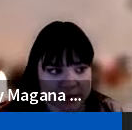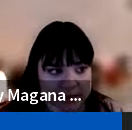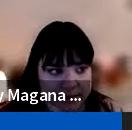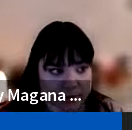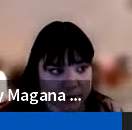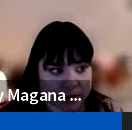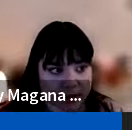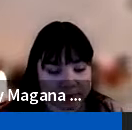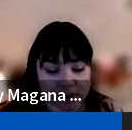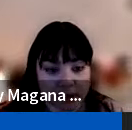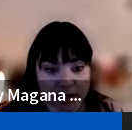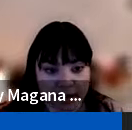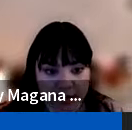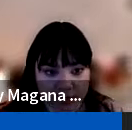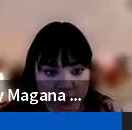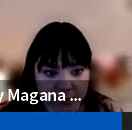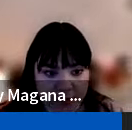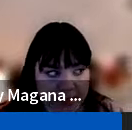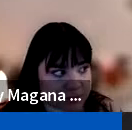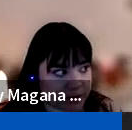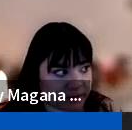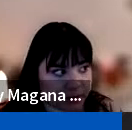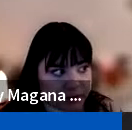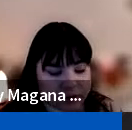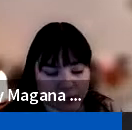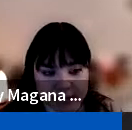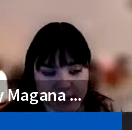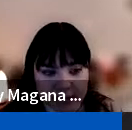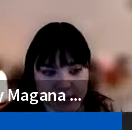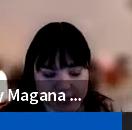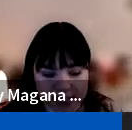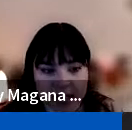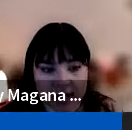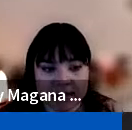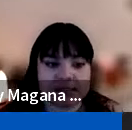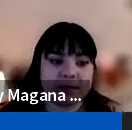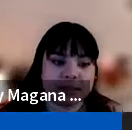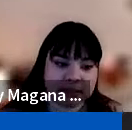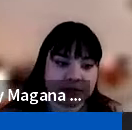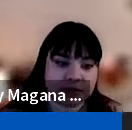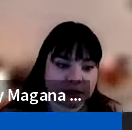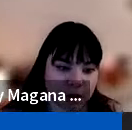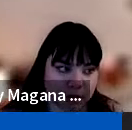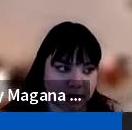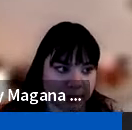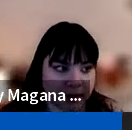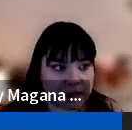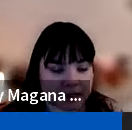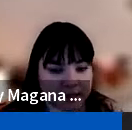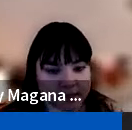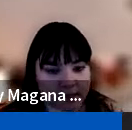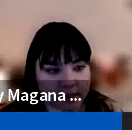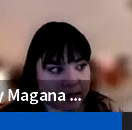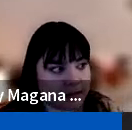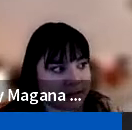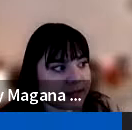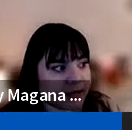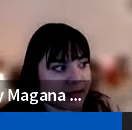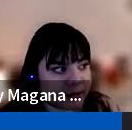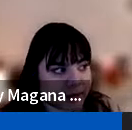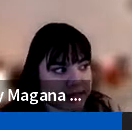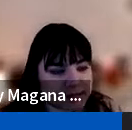sure to use the symbol *9 if you're joining us by phone to raise your hand. And similarly, you can lower it by clicking